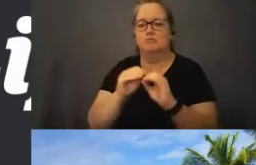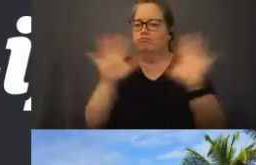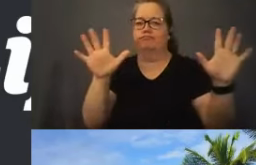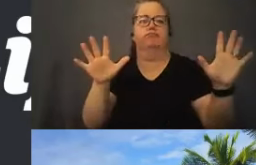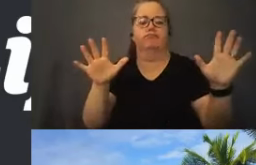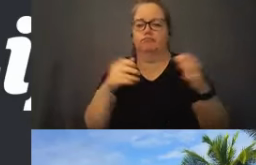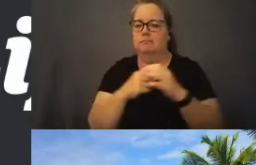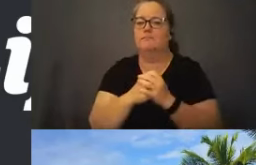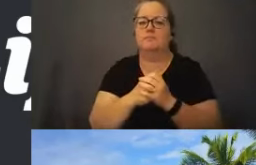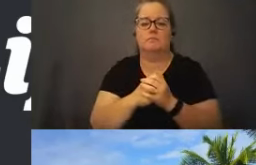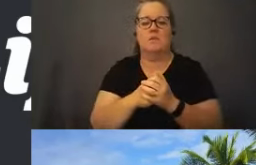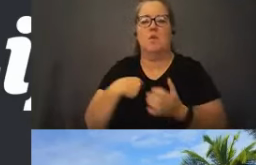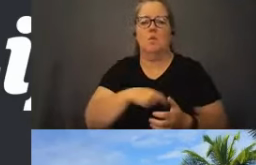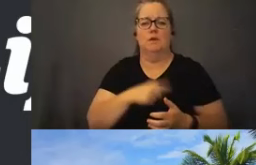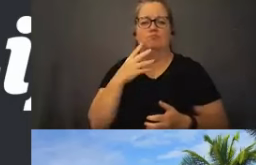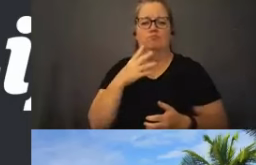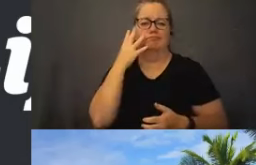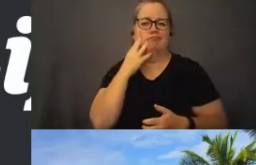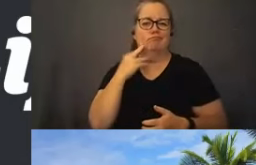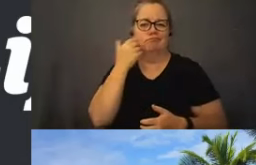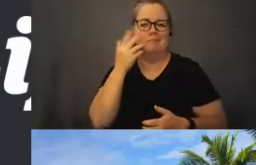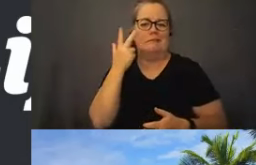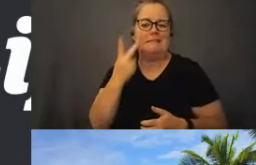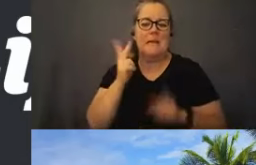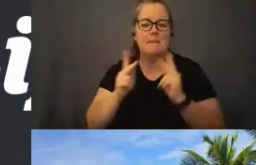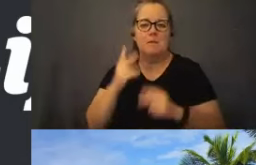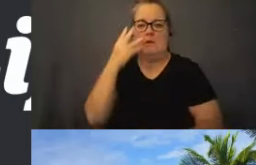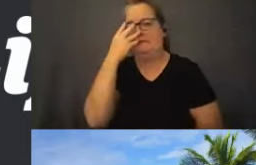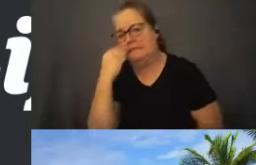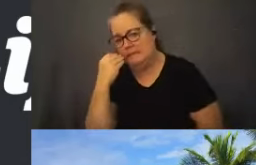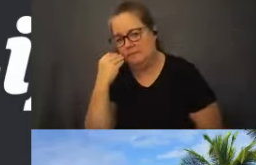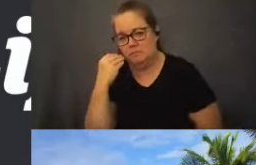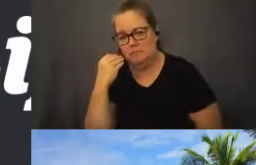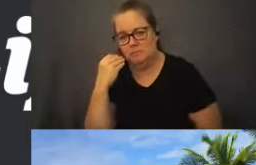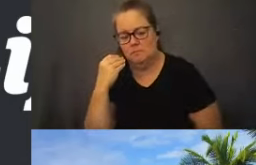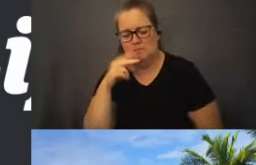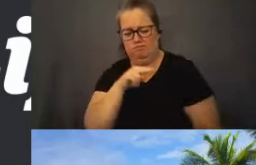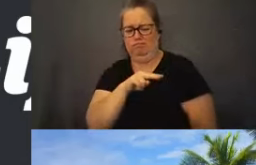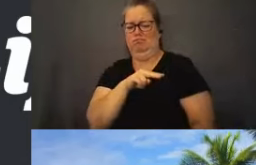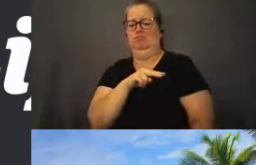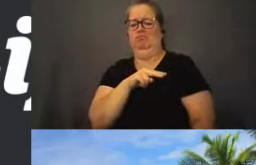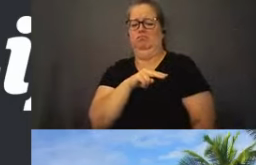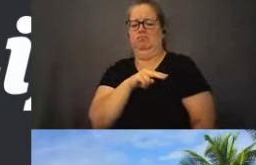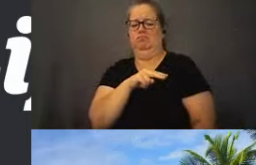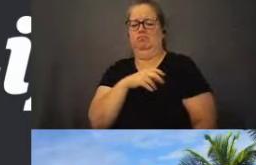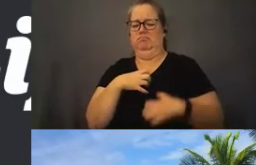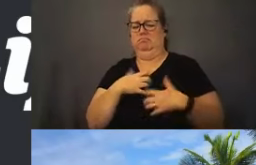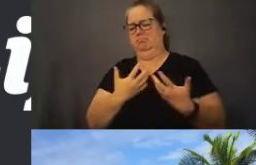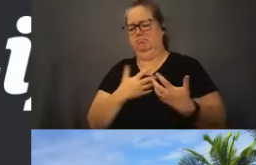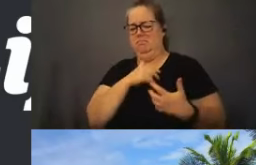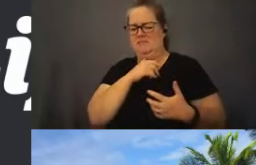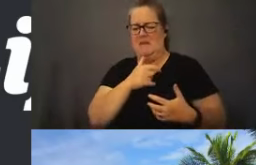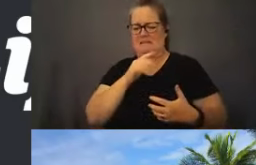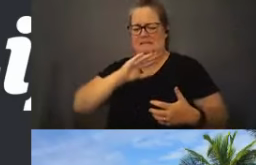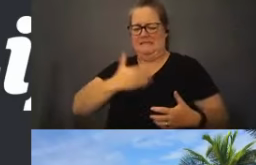when they're asleep that they either look like they're asleep or you're looking at them and you're like, I don't see any breathing. So